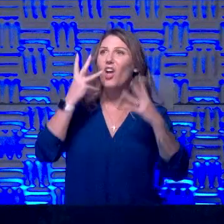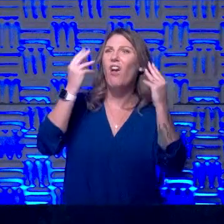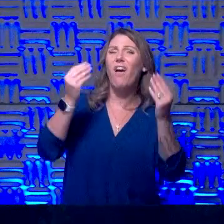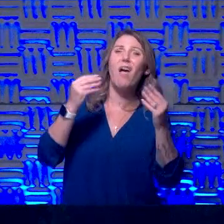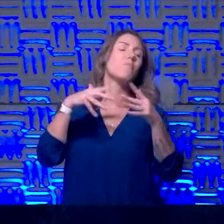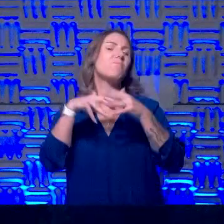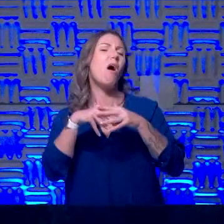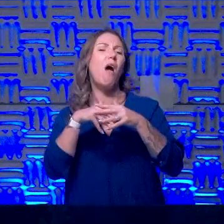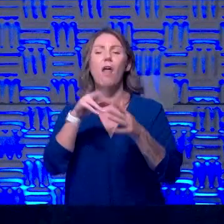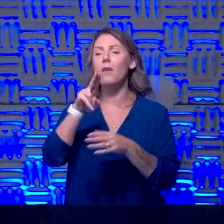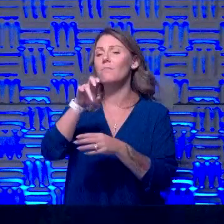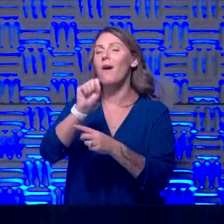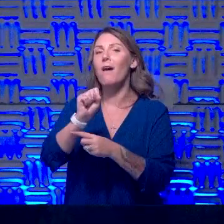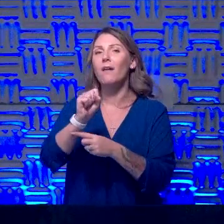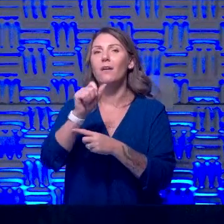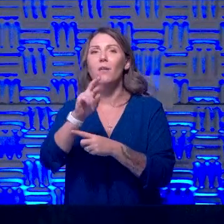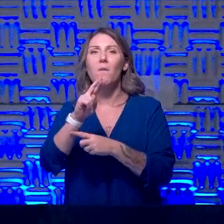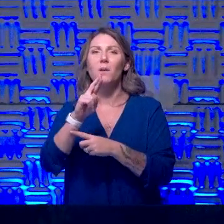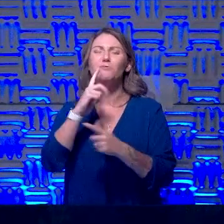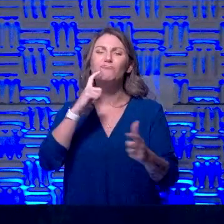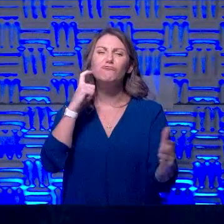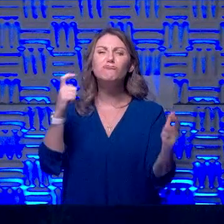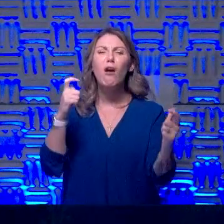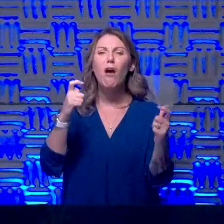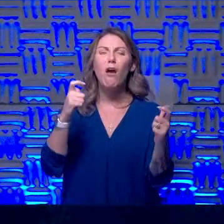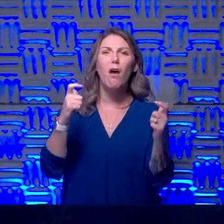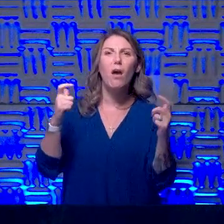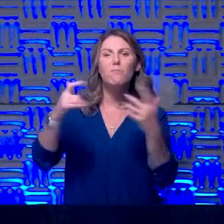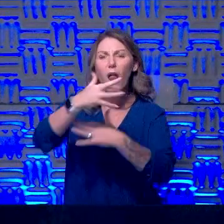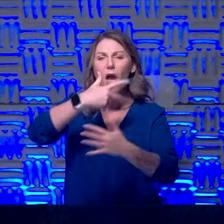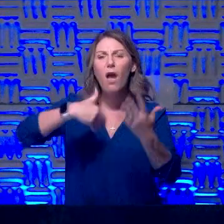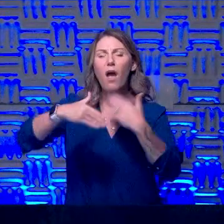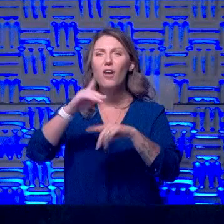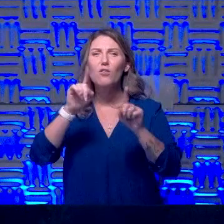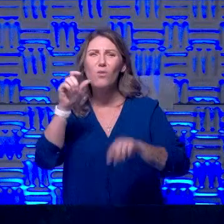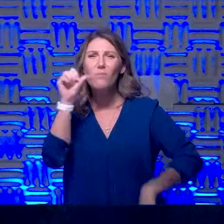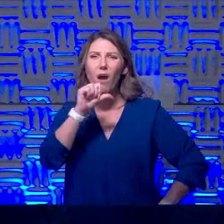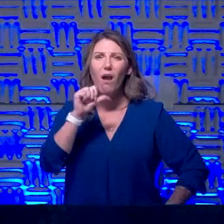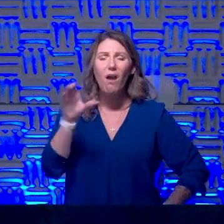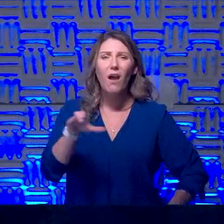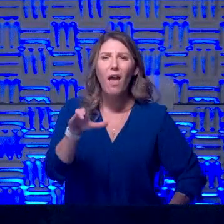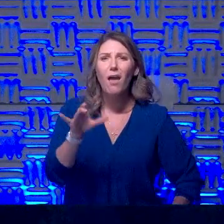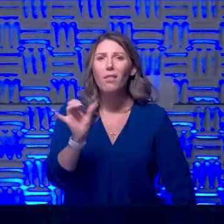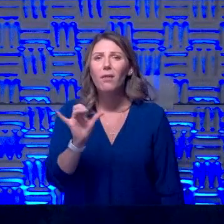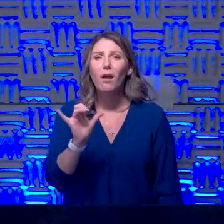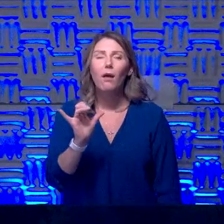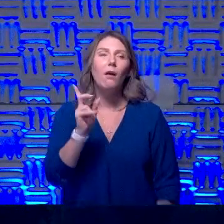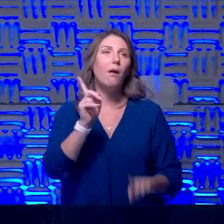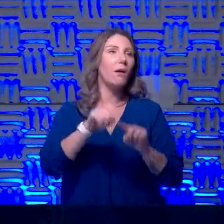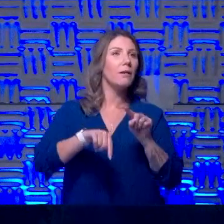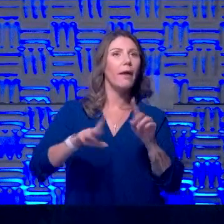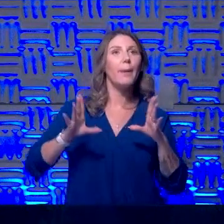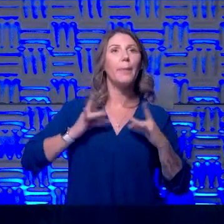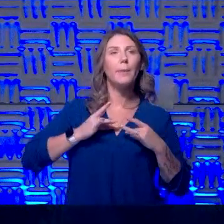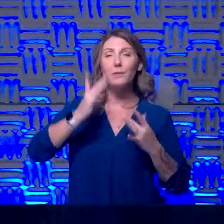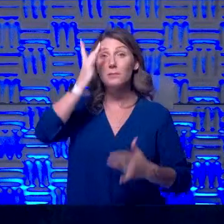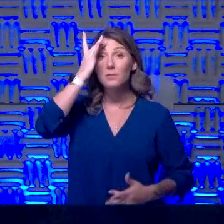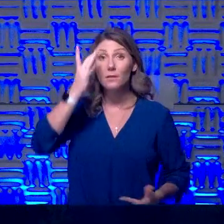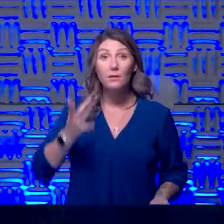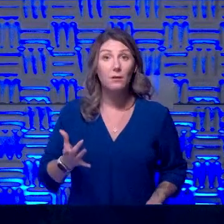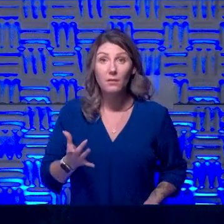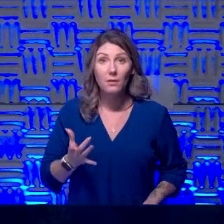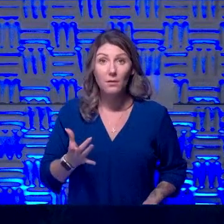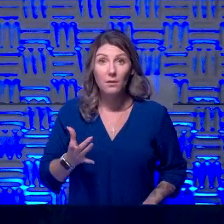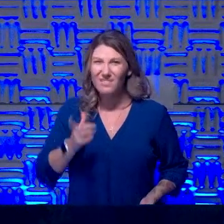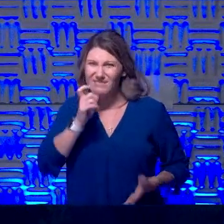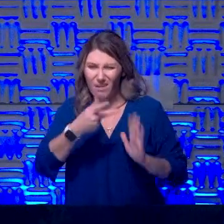party bus or going out in large group gatherings or going to a bar and acting like you can't get sick. That doesn't